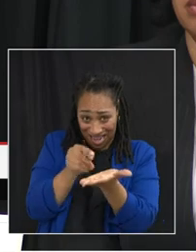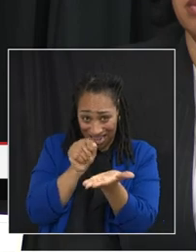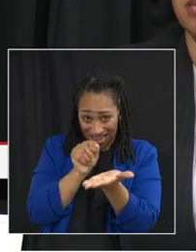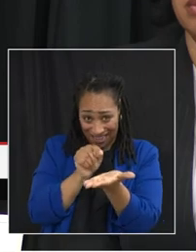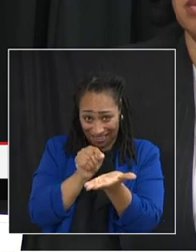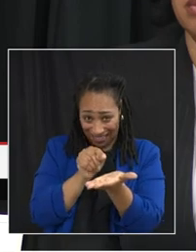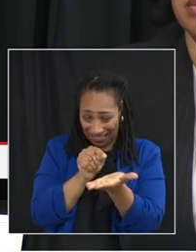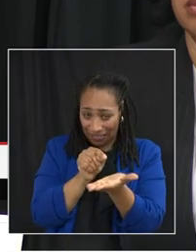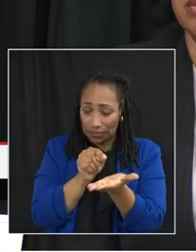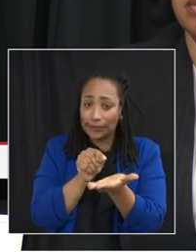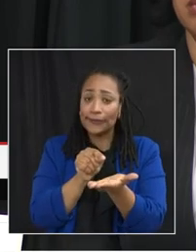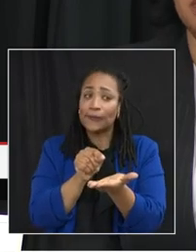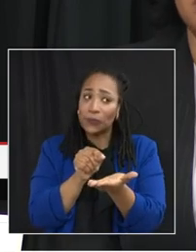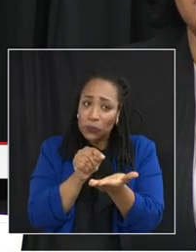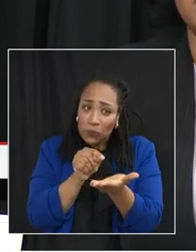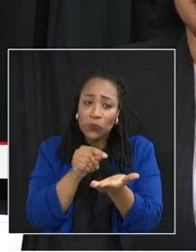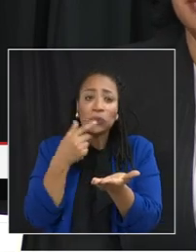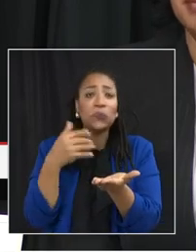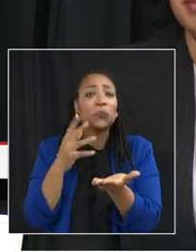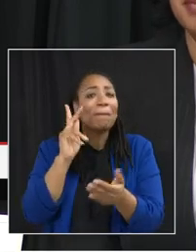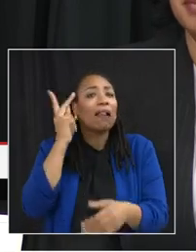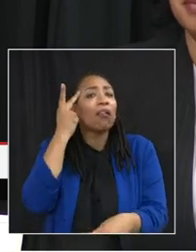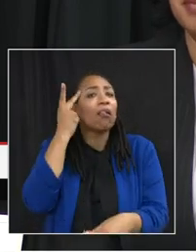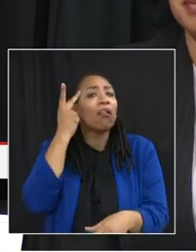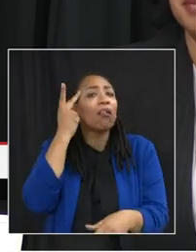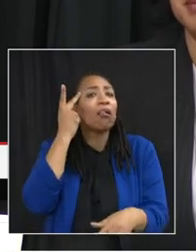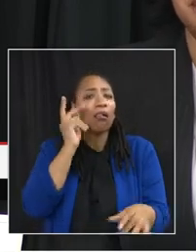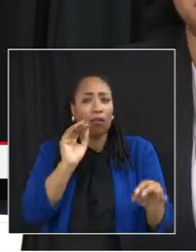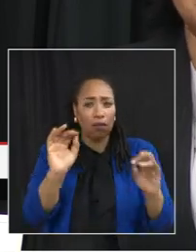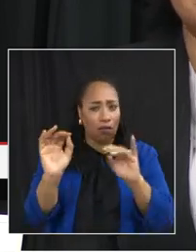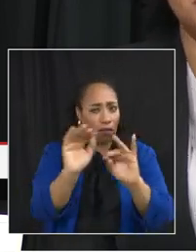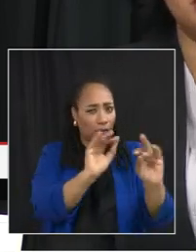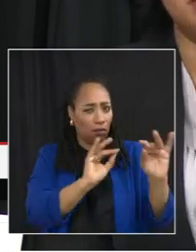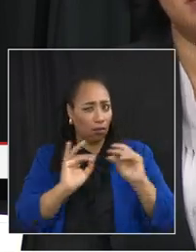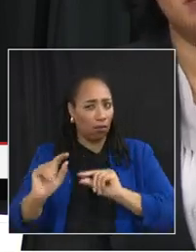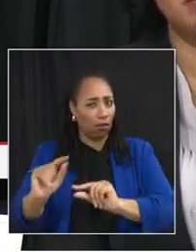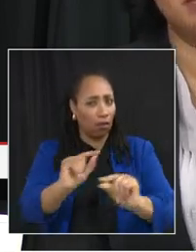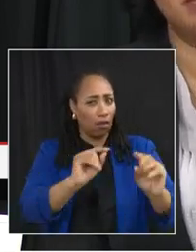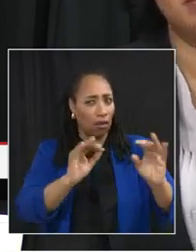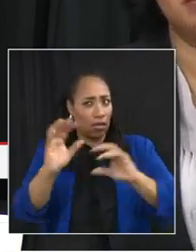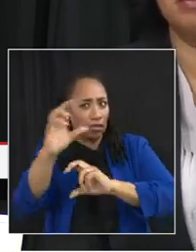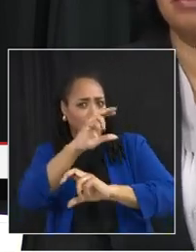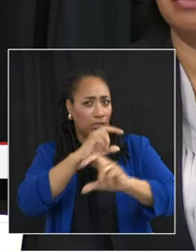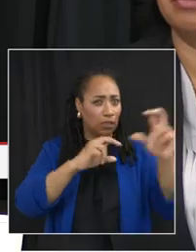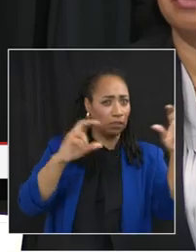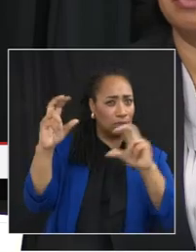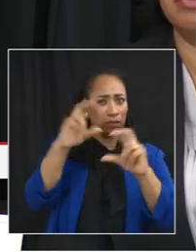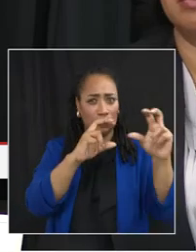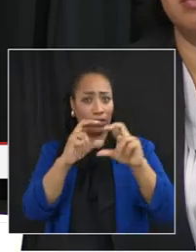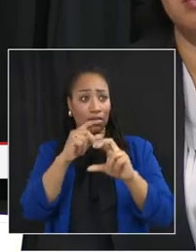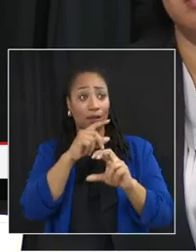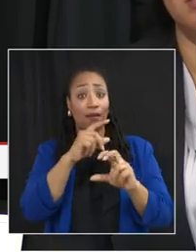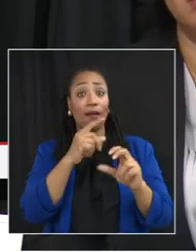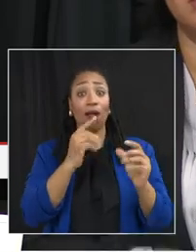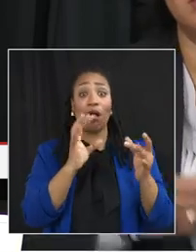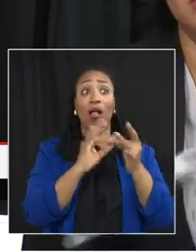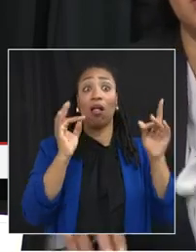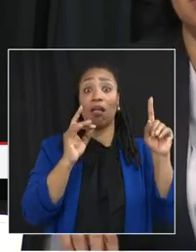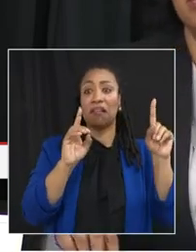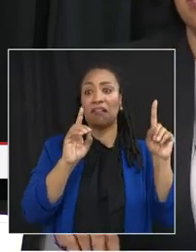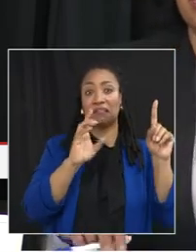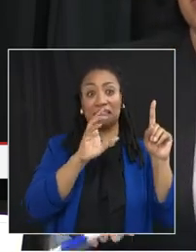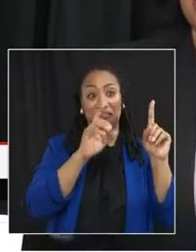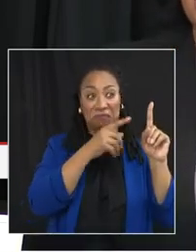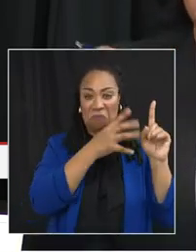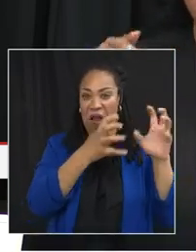happen. Great, thank you. Next question. Who is the next? Okay, I'm having trouble keeping up, so I'm